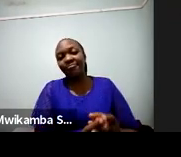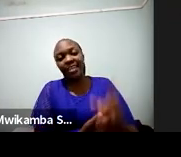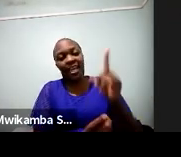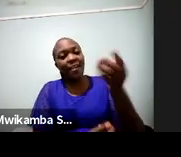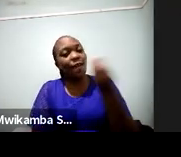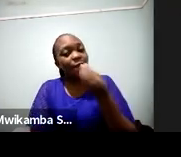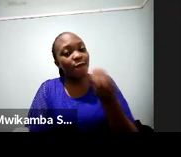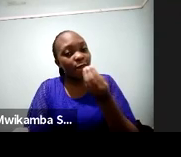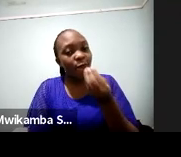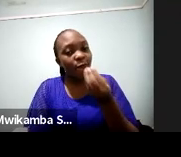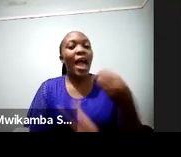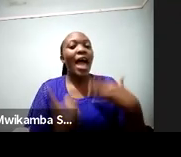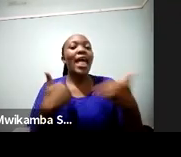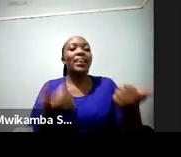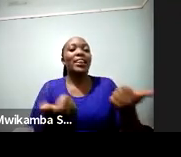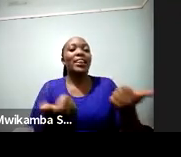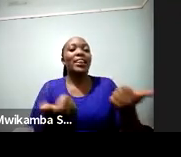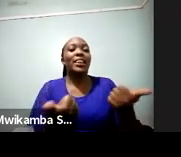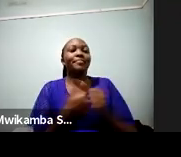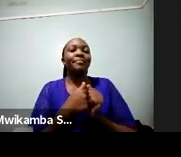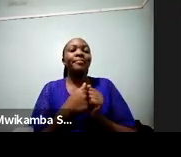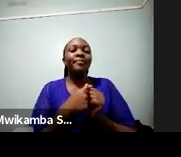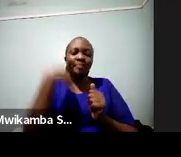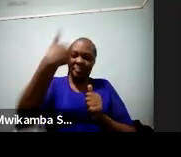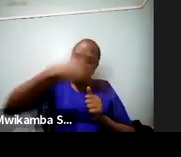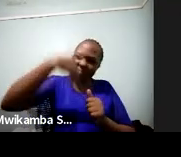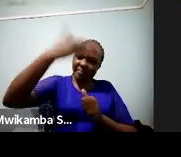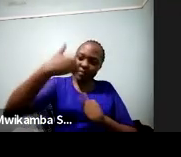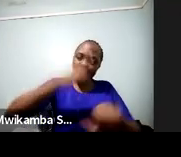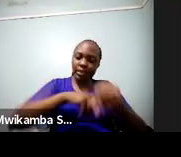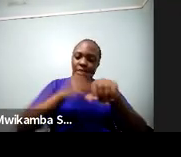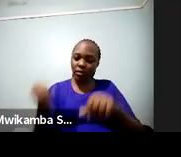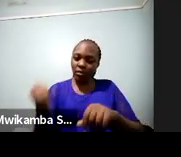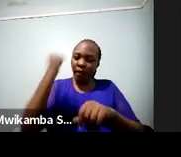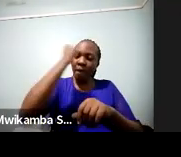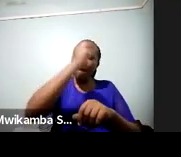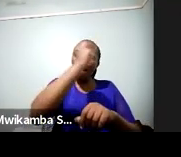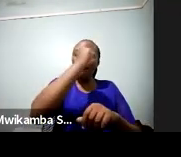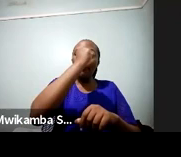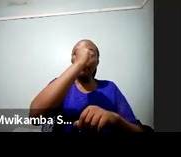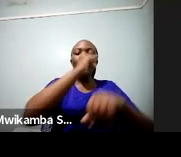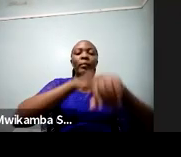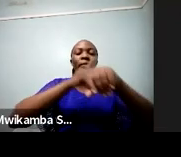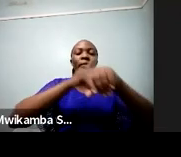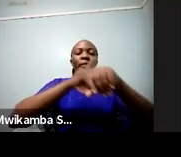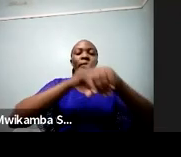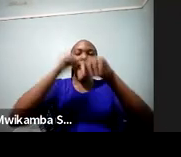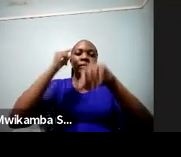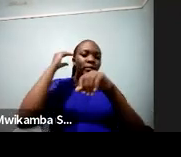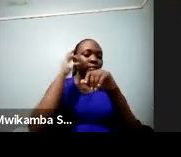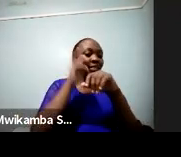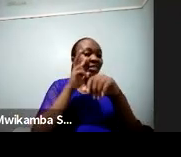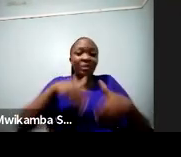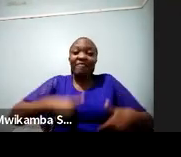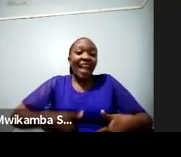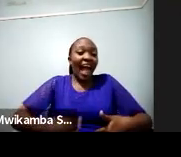ahead of me. The day you find your stomach has gone behind you, maybe you'll be headed to the ground. So you may not need